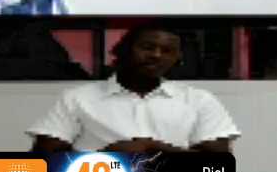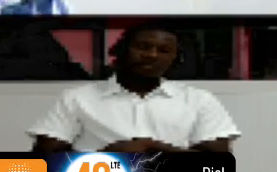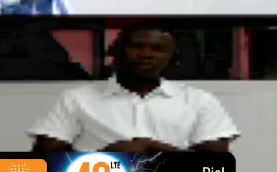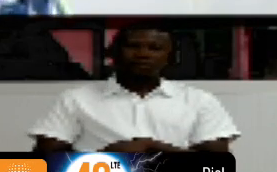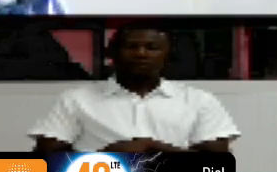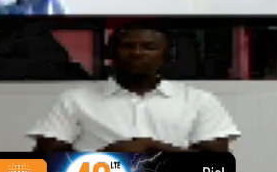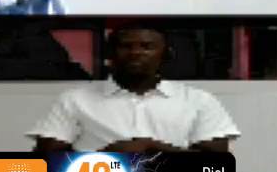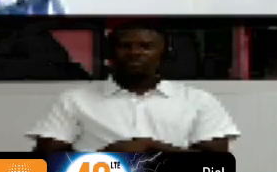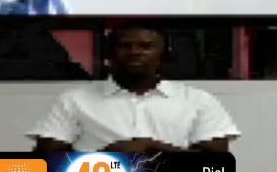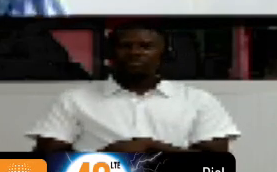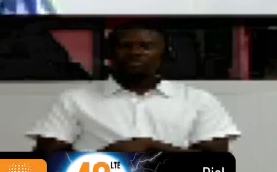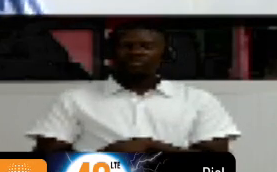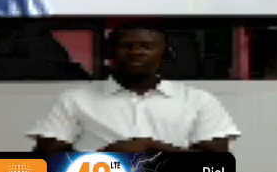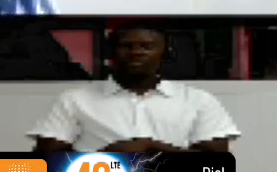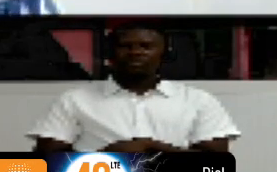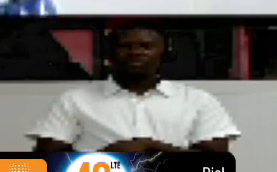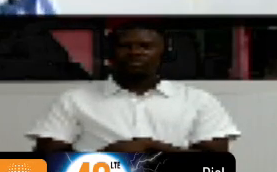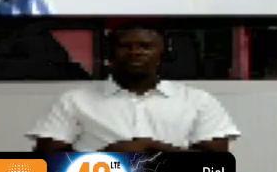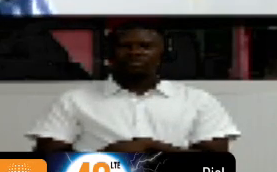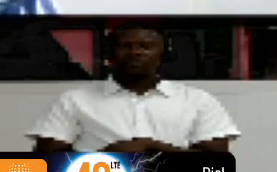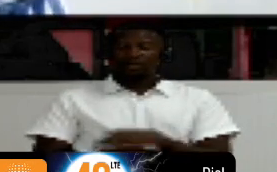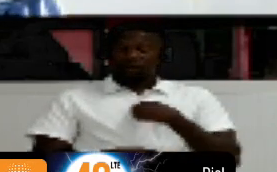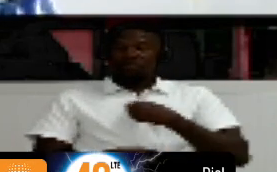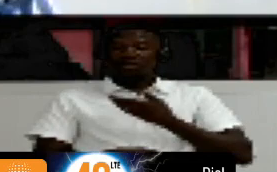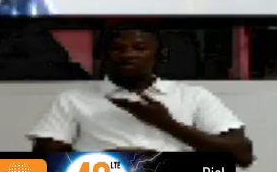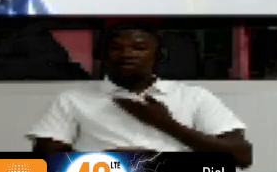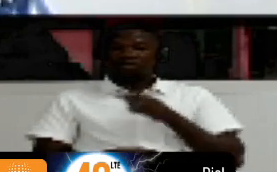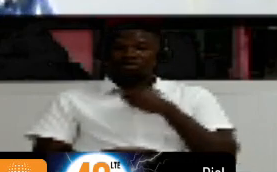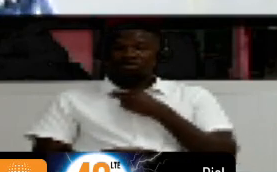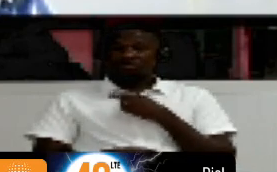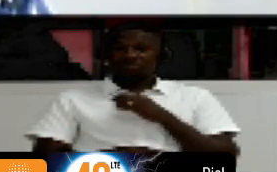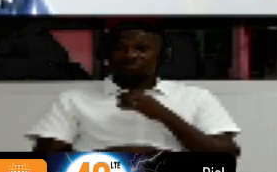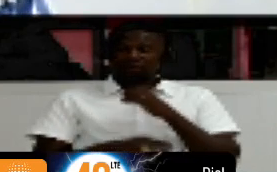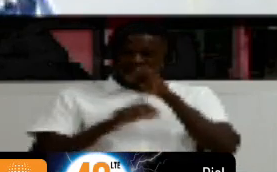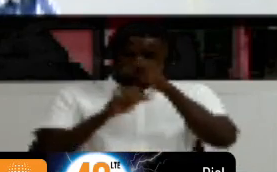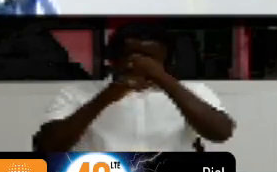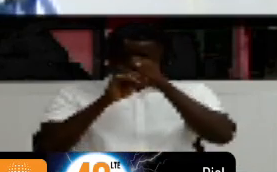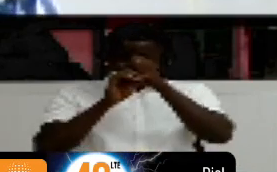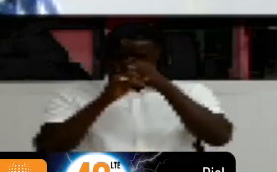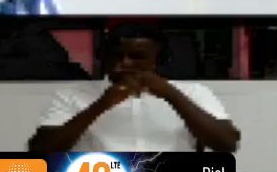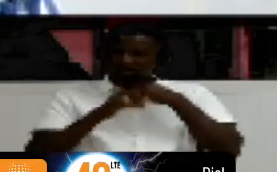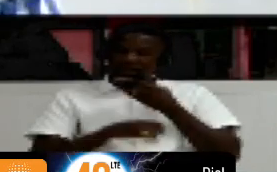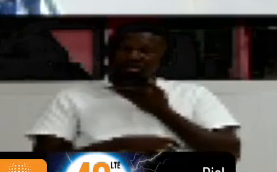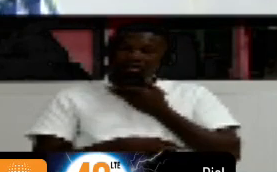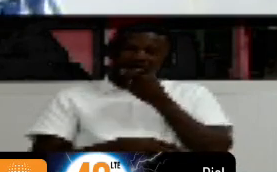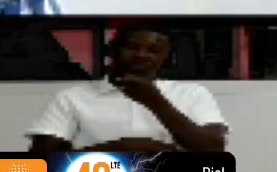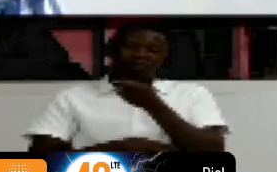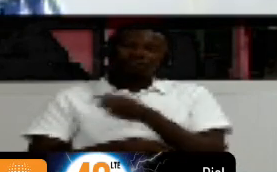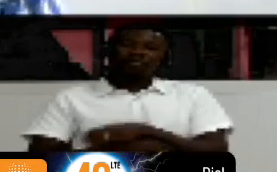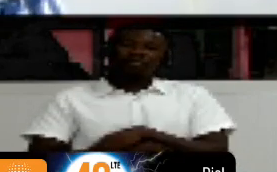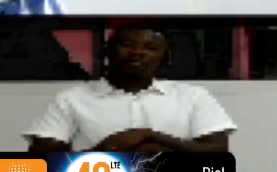And I had my angiogram scans there, which he financed.